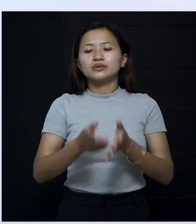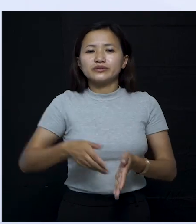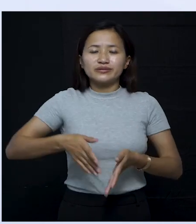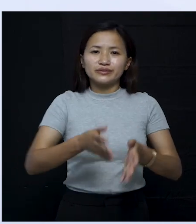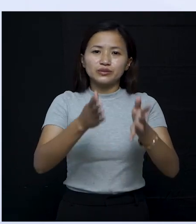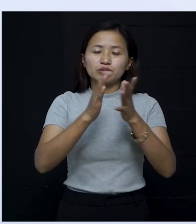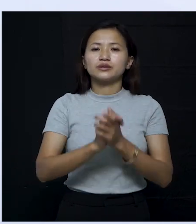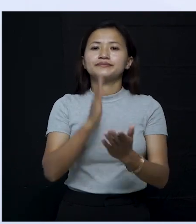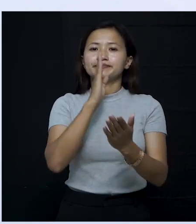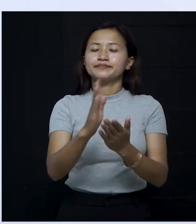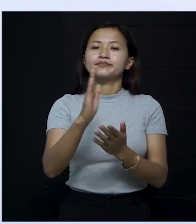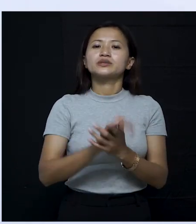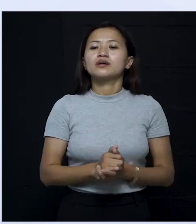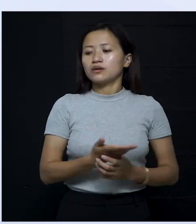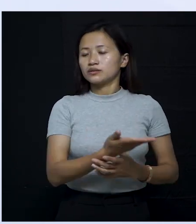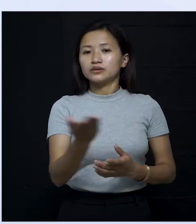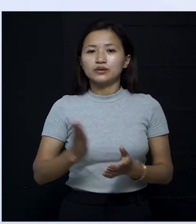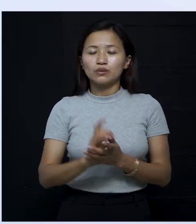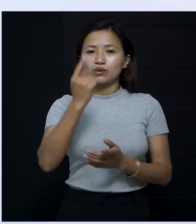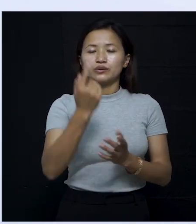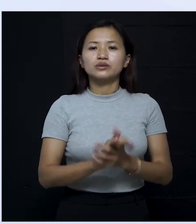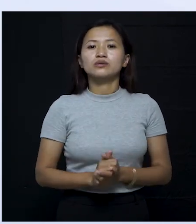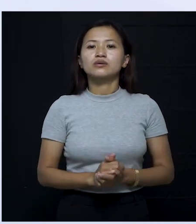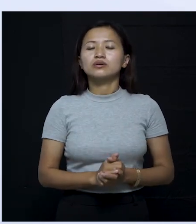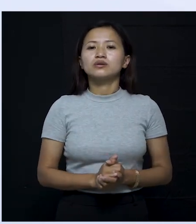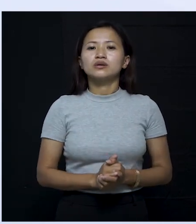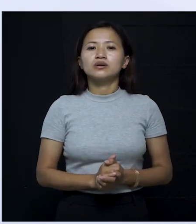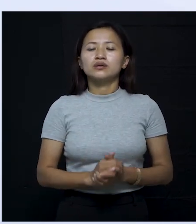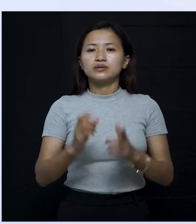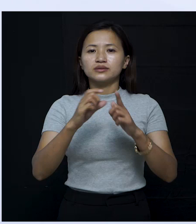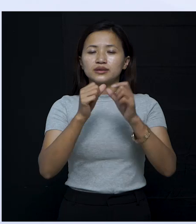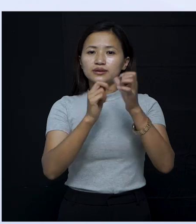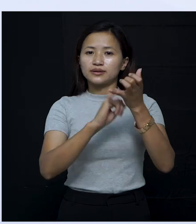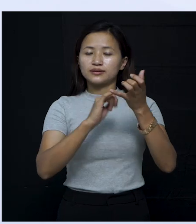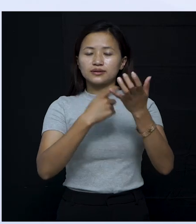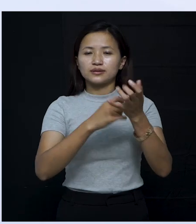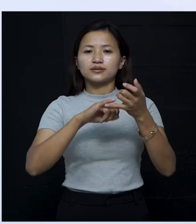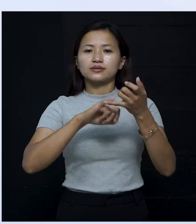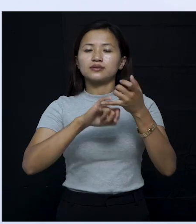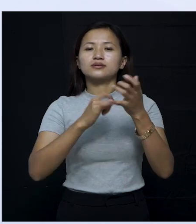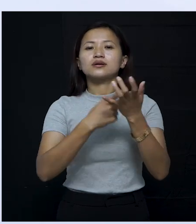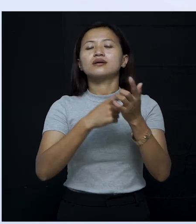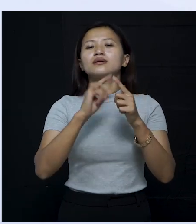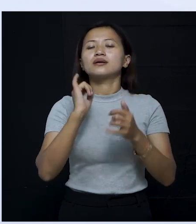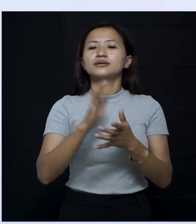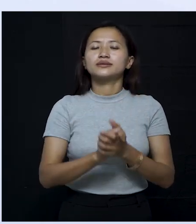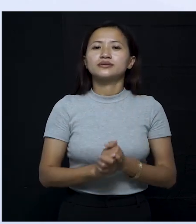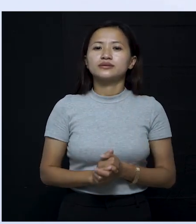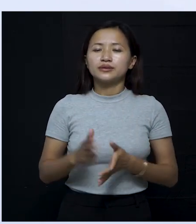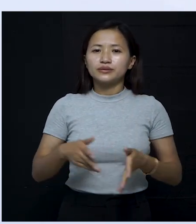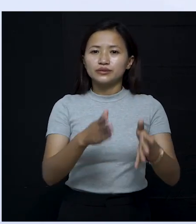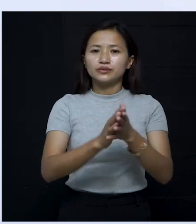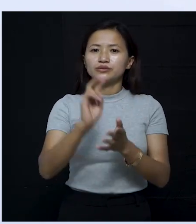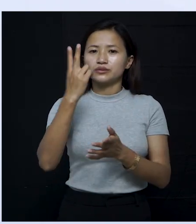directly into Brahmaputra, there, one, we call it as the Dhansiri, okay? The Dhansiri river is there.